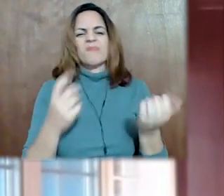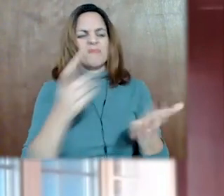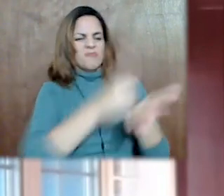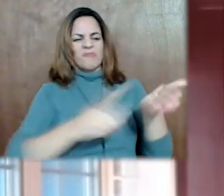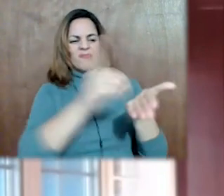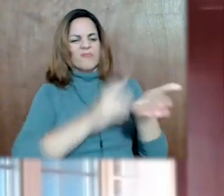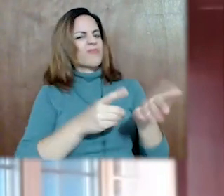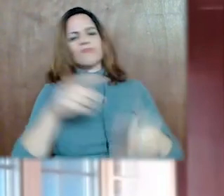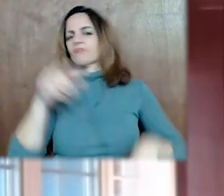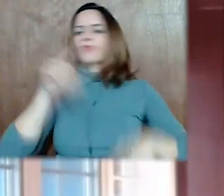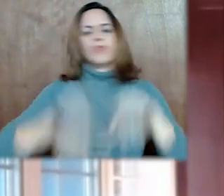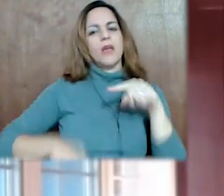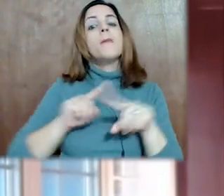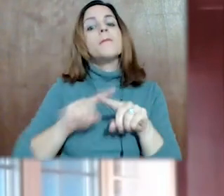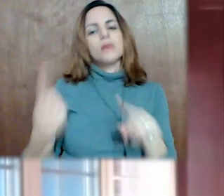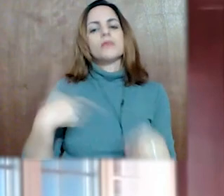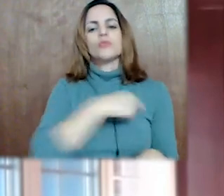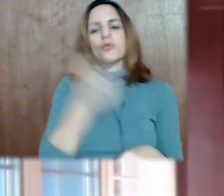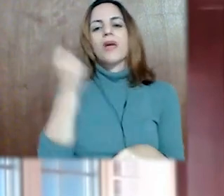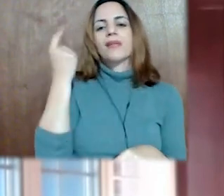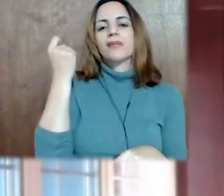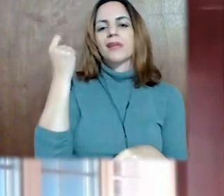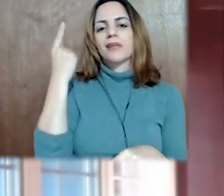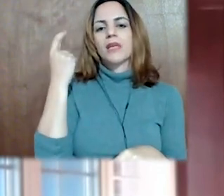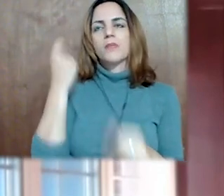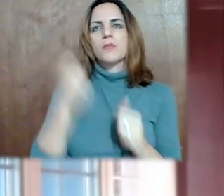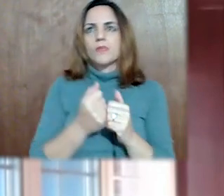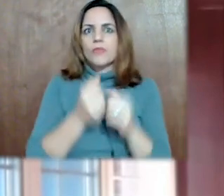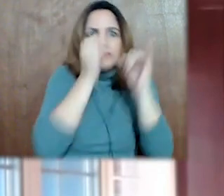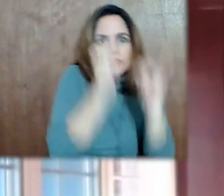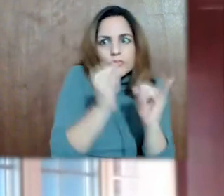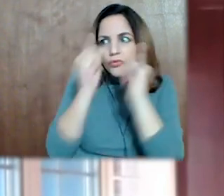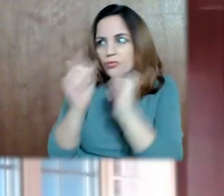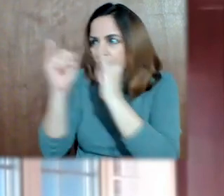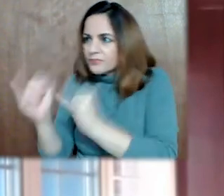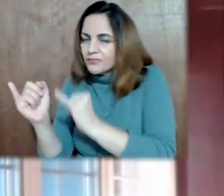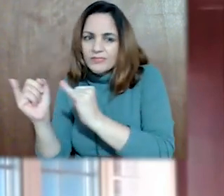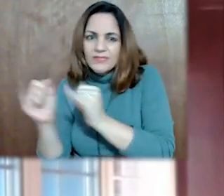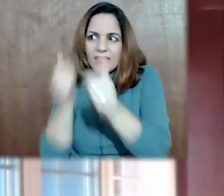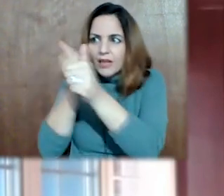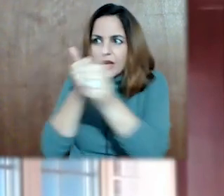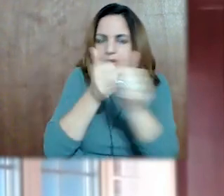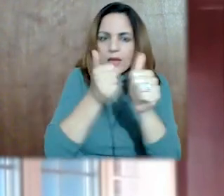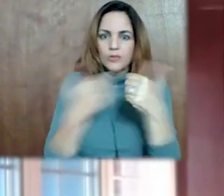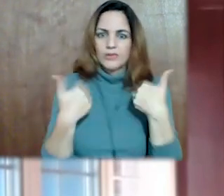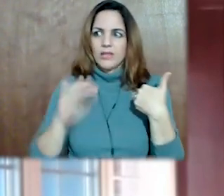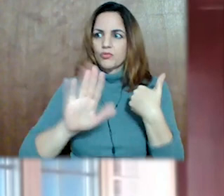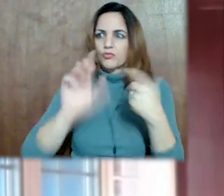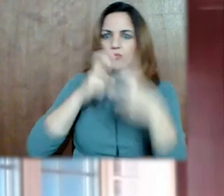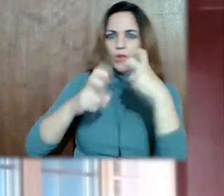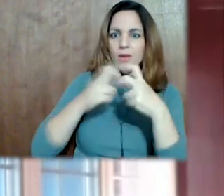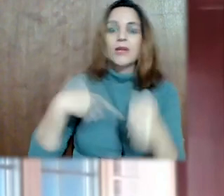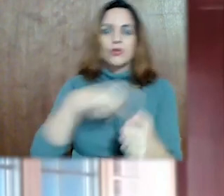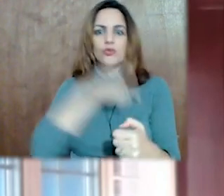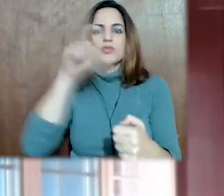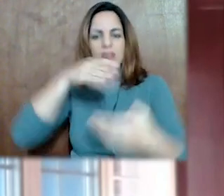those individual biases that are inculcated in people and the systemic problems that we have to fight. We didn't mistake one for the other.